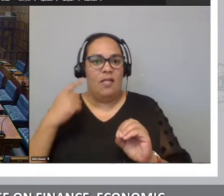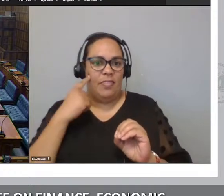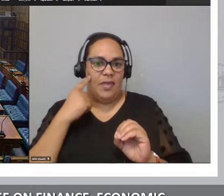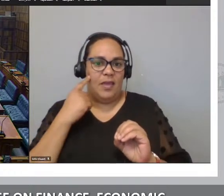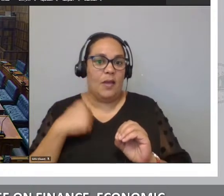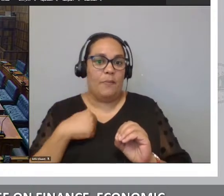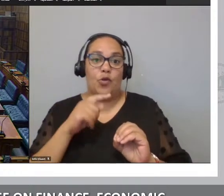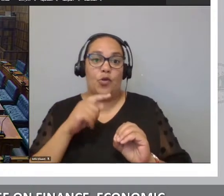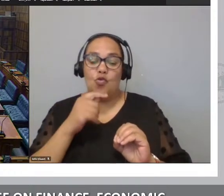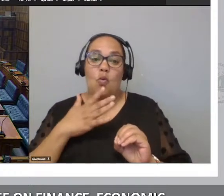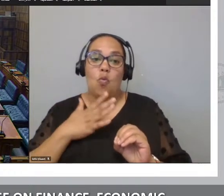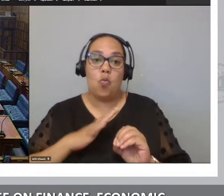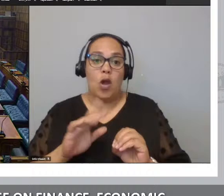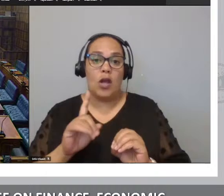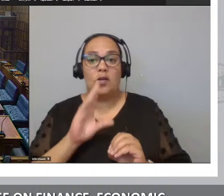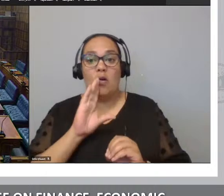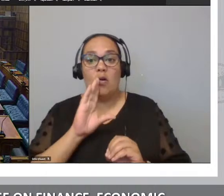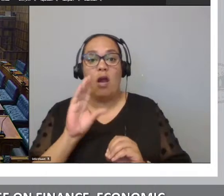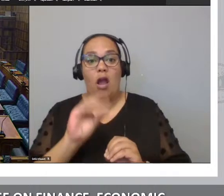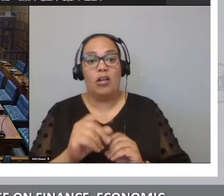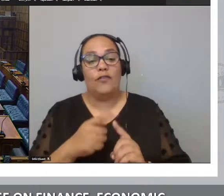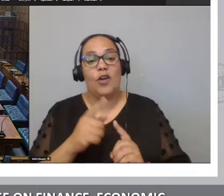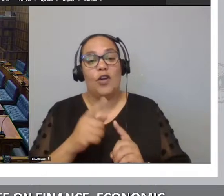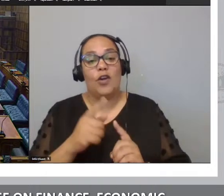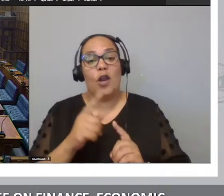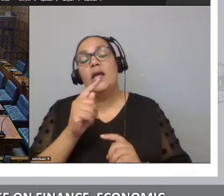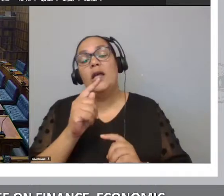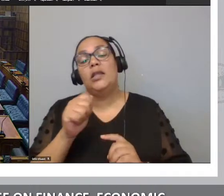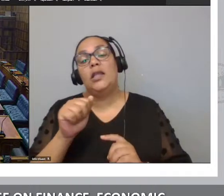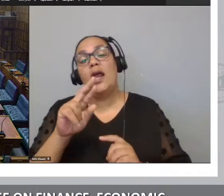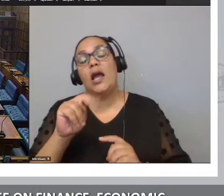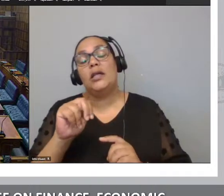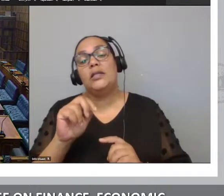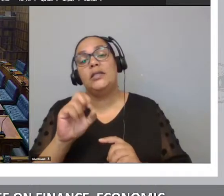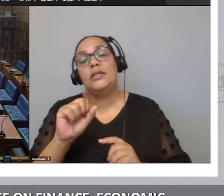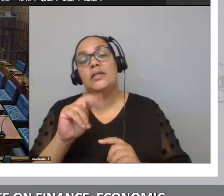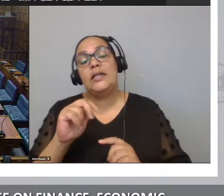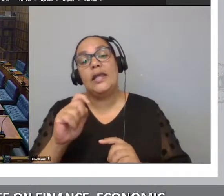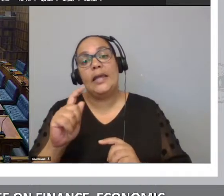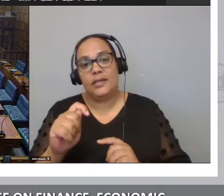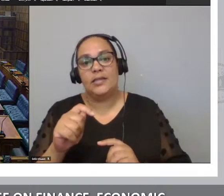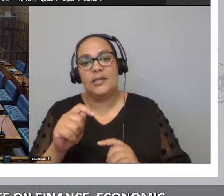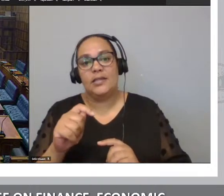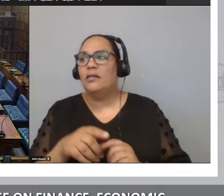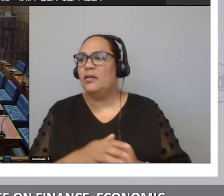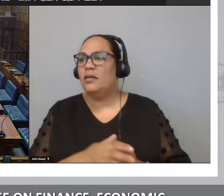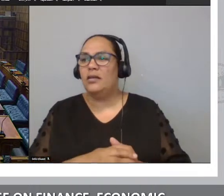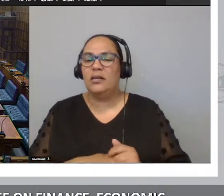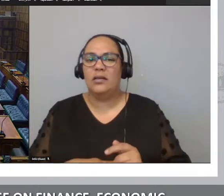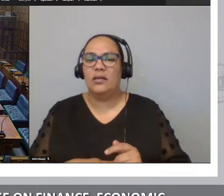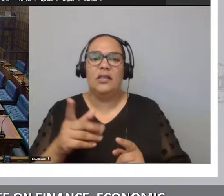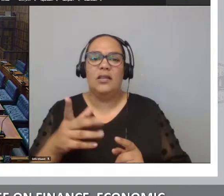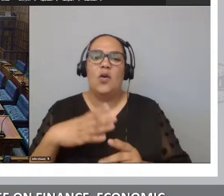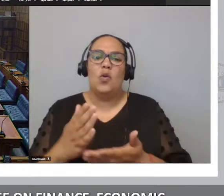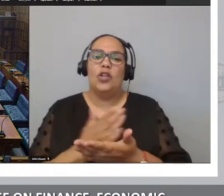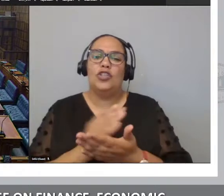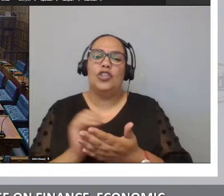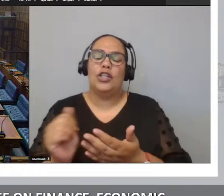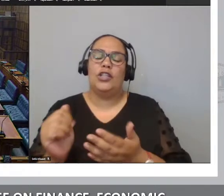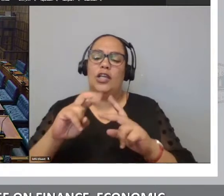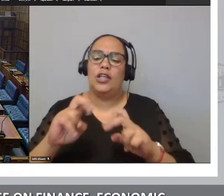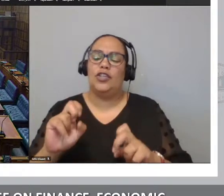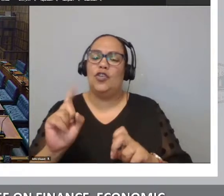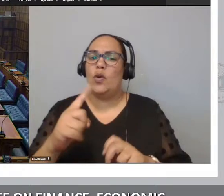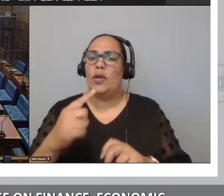what I would really like to to ask from transnet is if they would share their PWC research that they